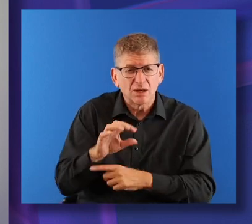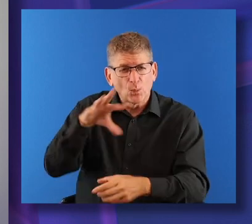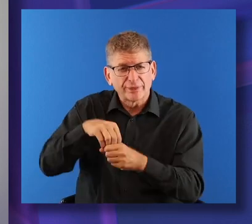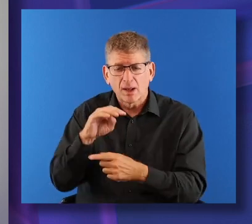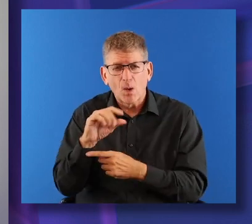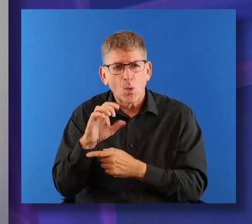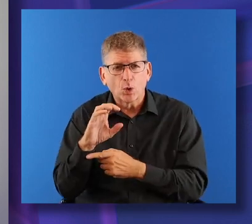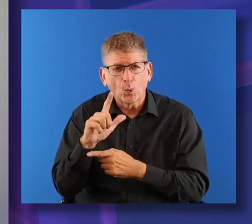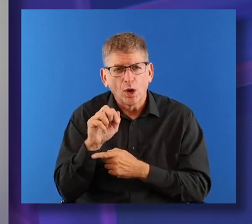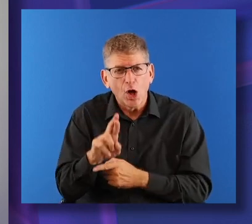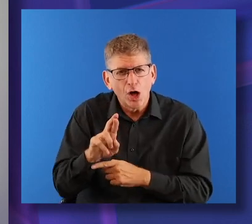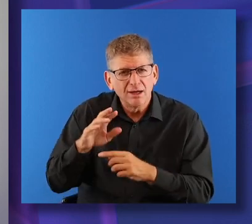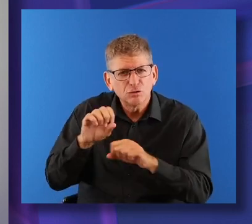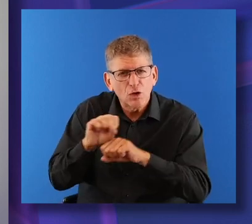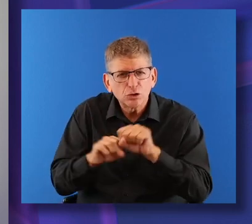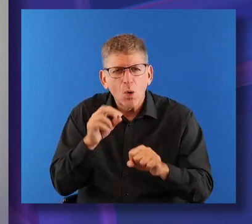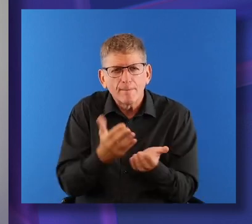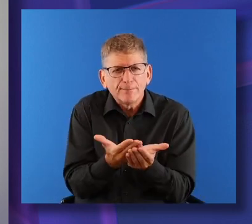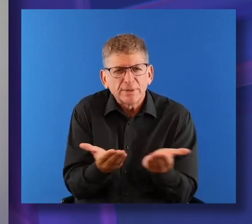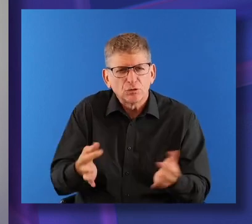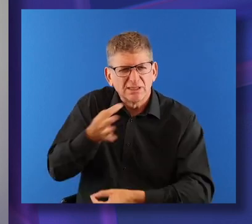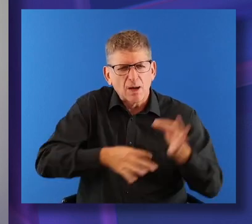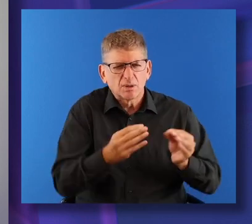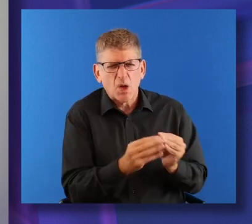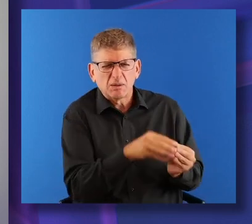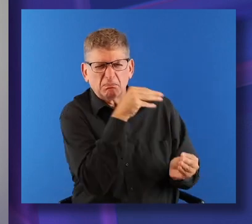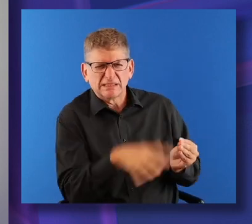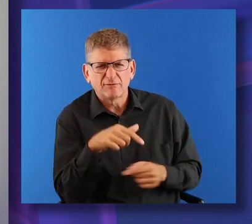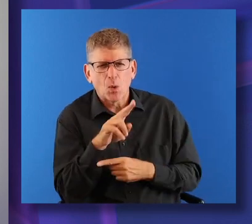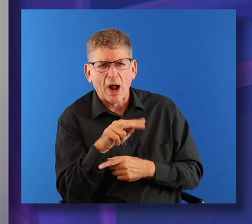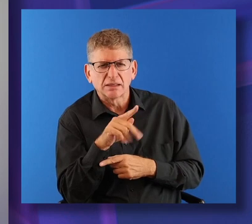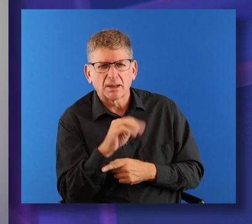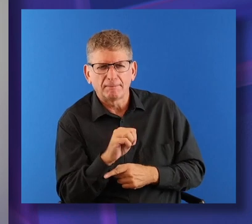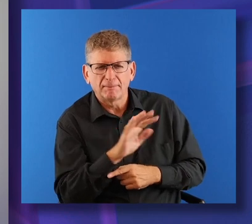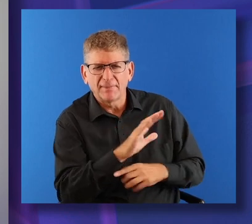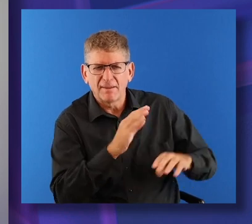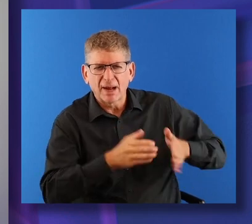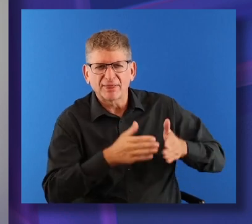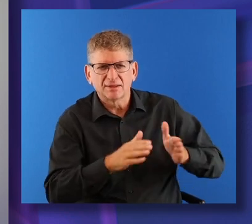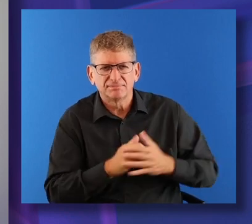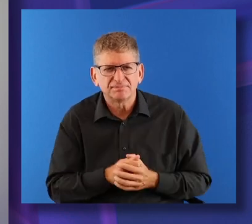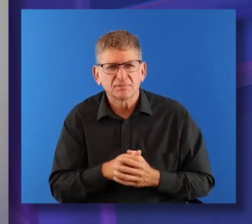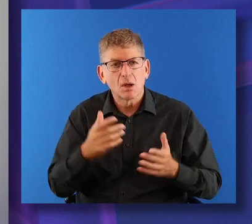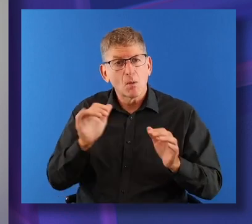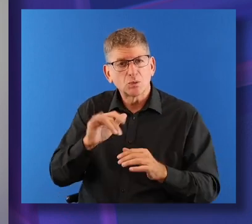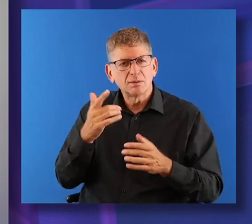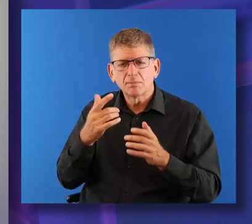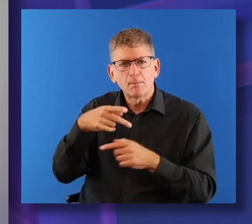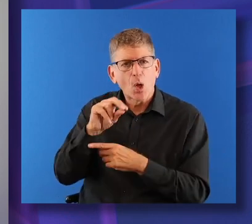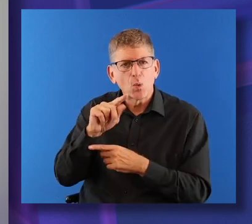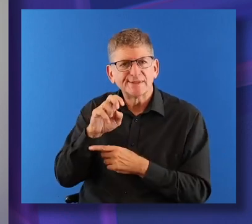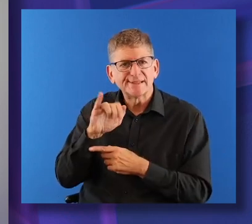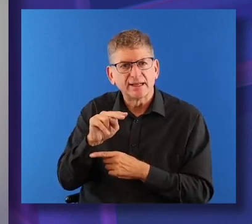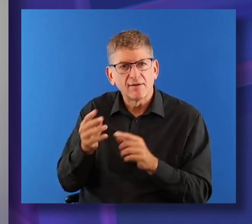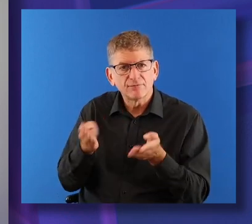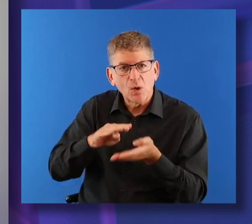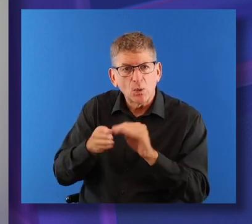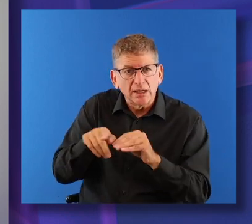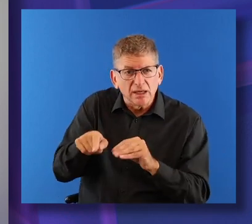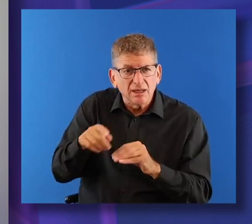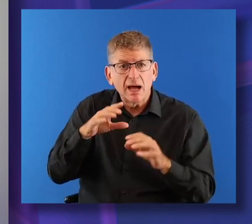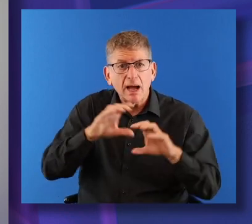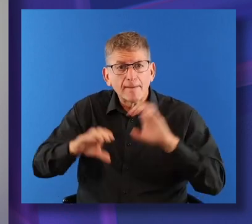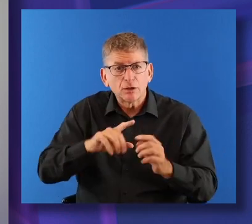in simulations are so-called rare events, meaning that in brute force simulations, a lot of time is spent on simulating events other than the interesting rare